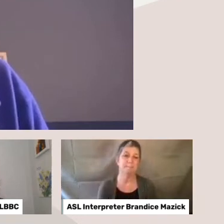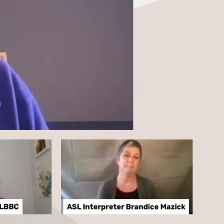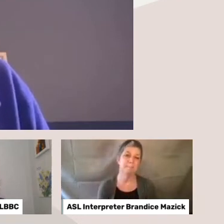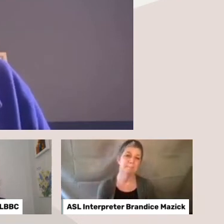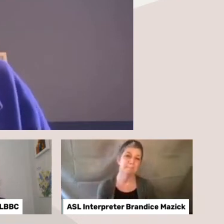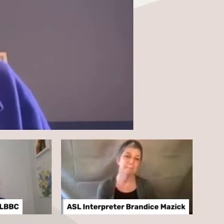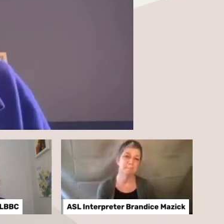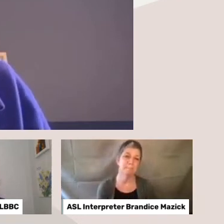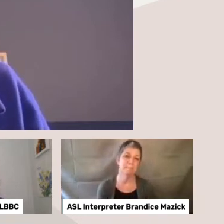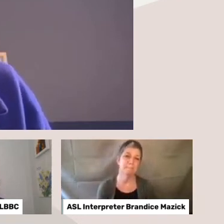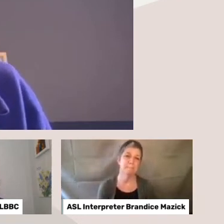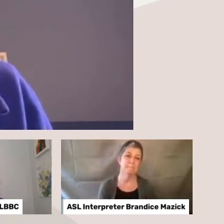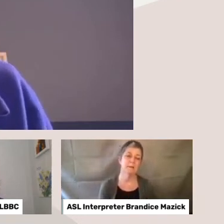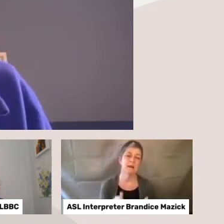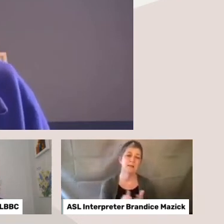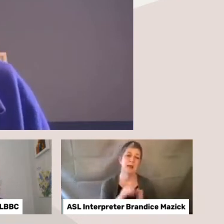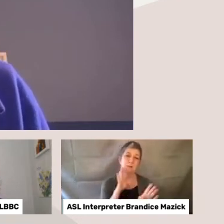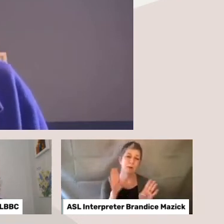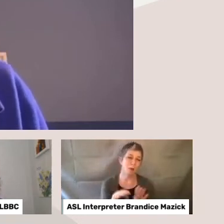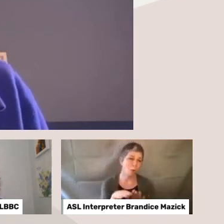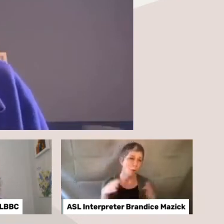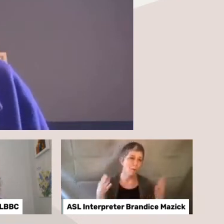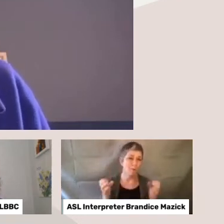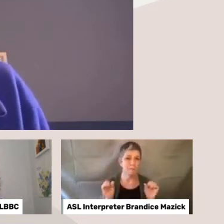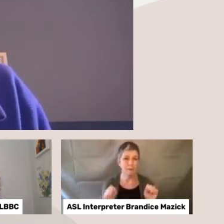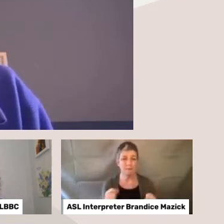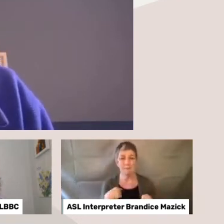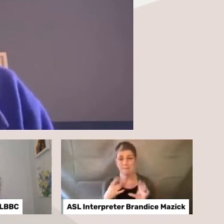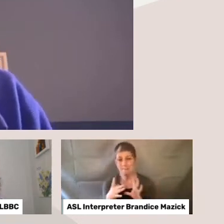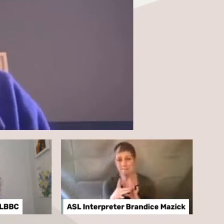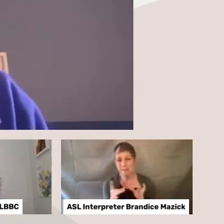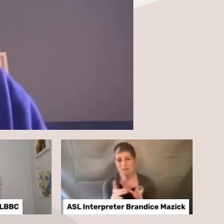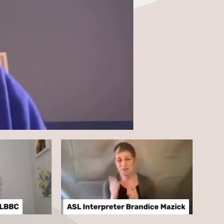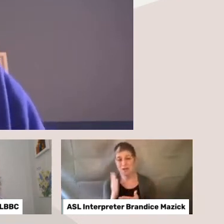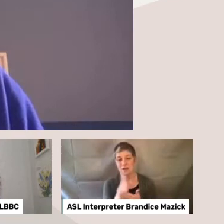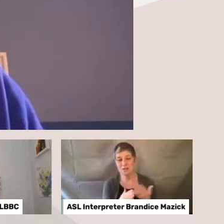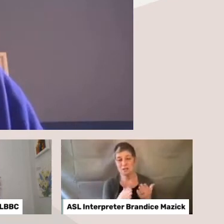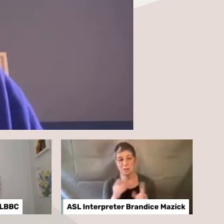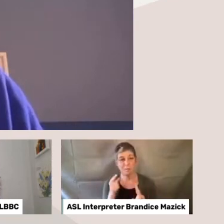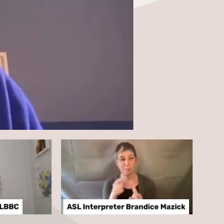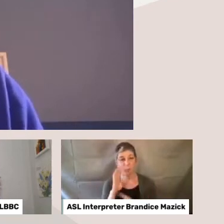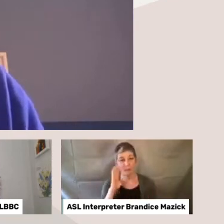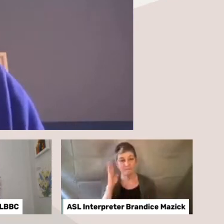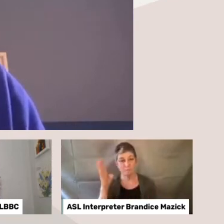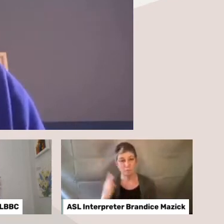this kind of opens up the possibility of me mentioning it at some point.